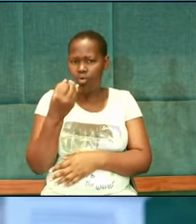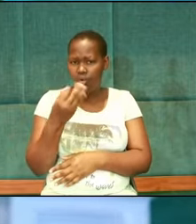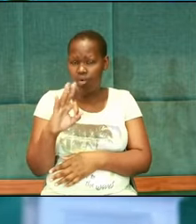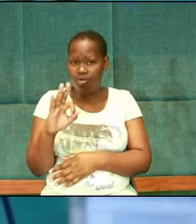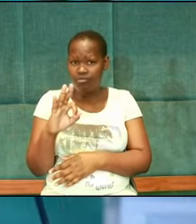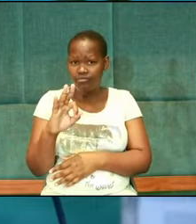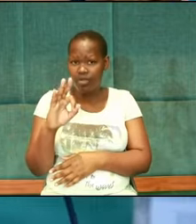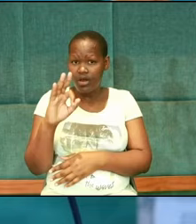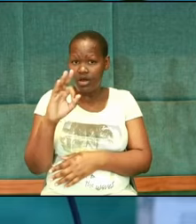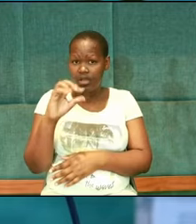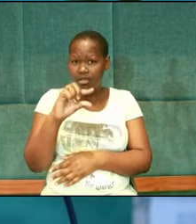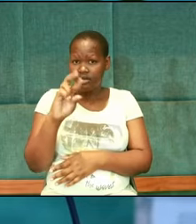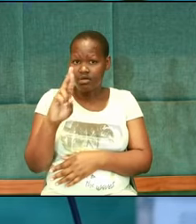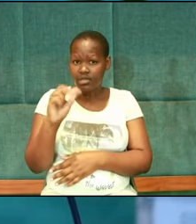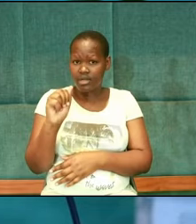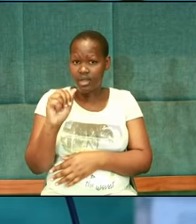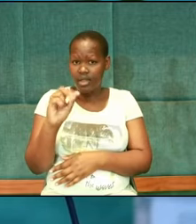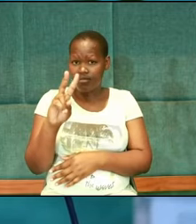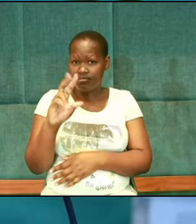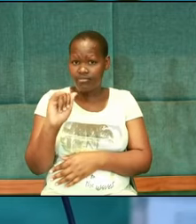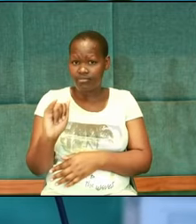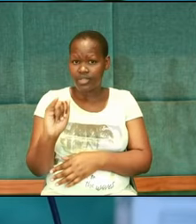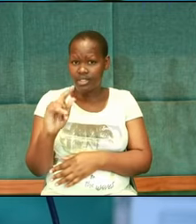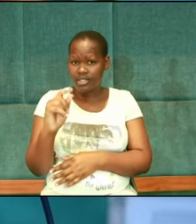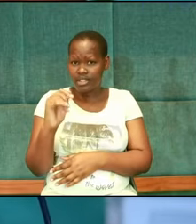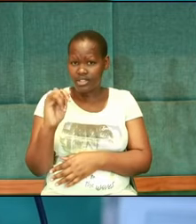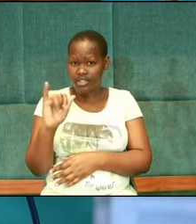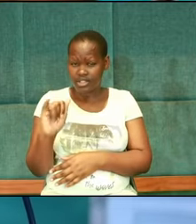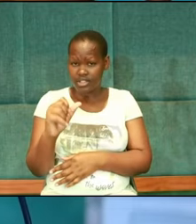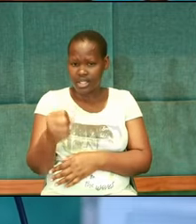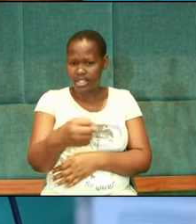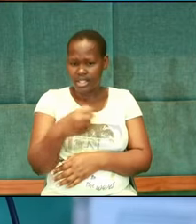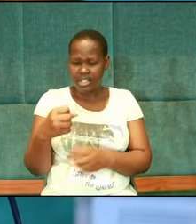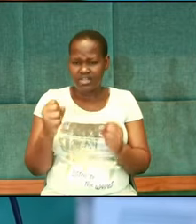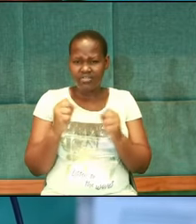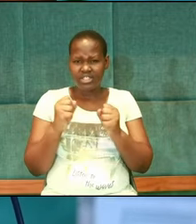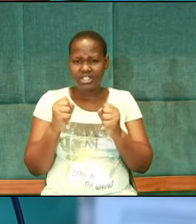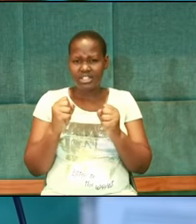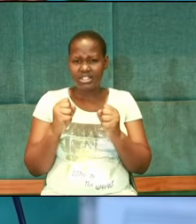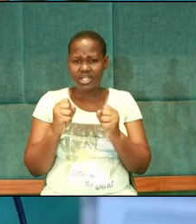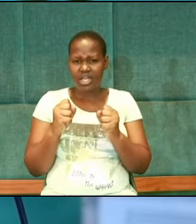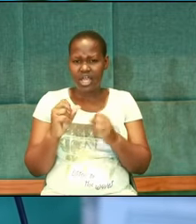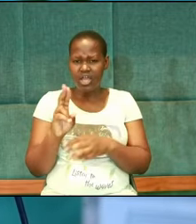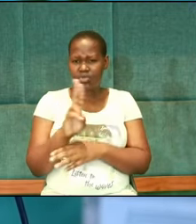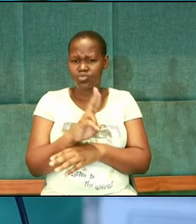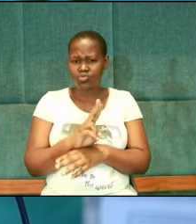The refrigerator. Jacob Perkins. Exploit.